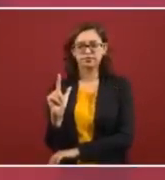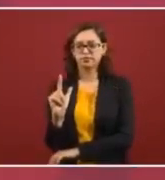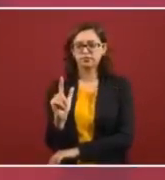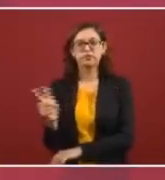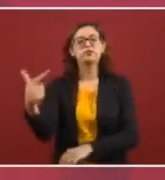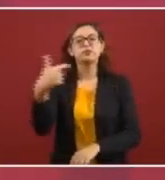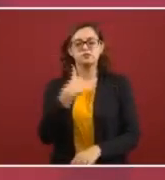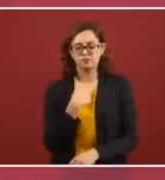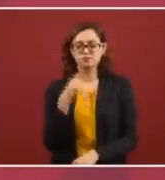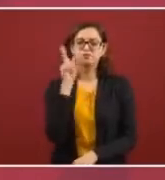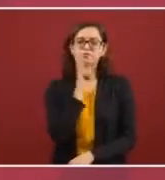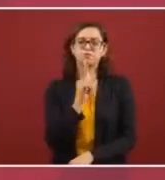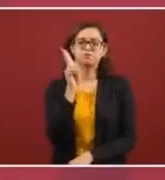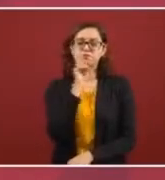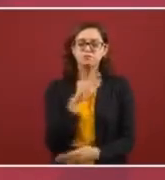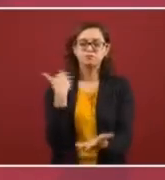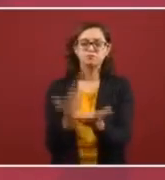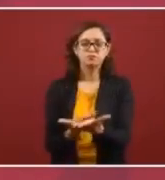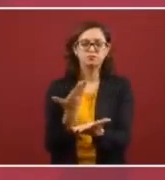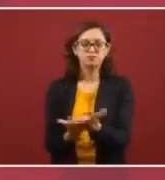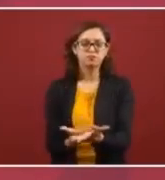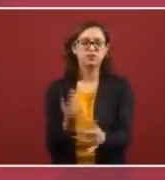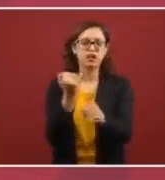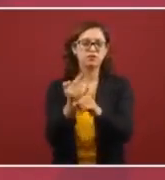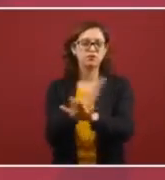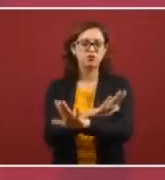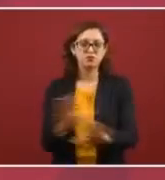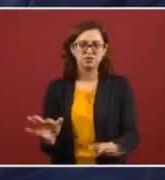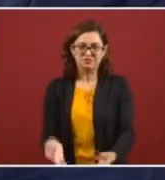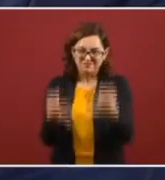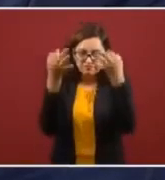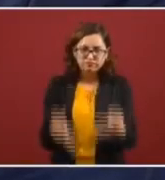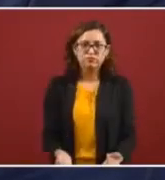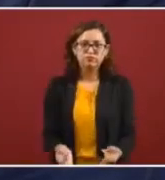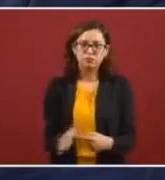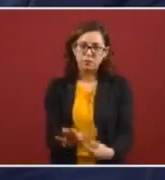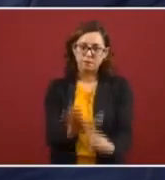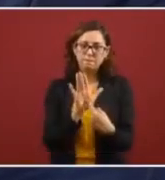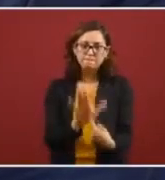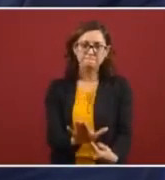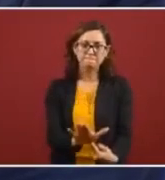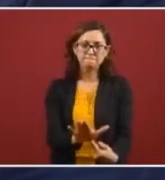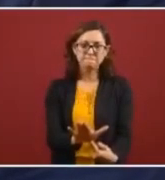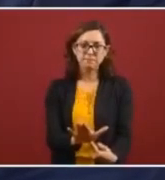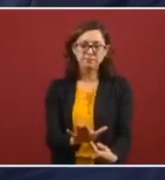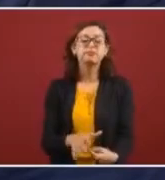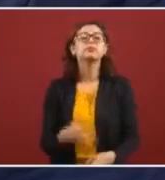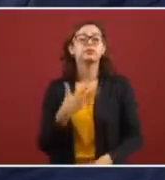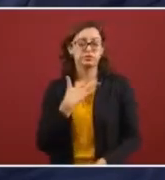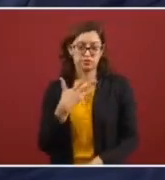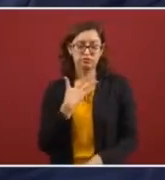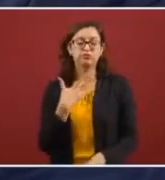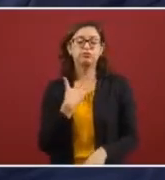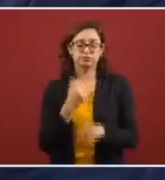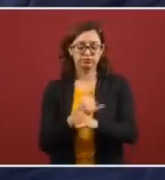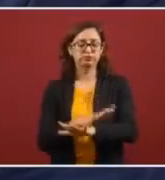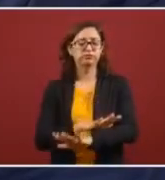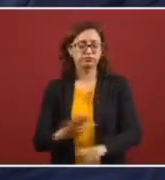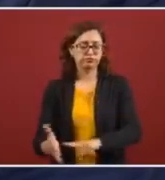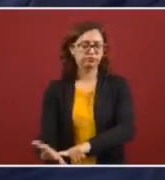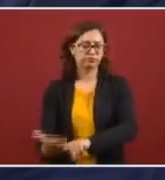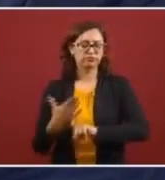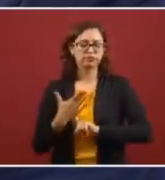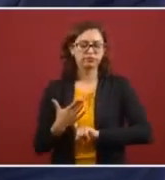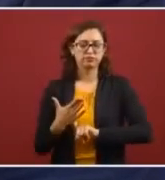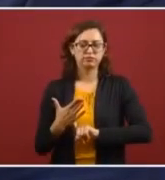DEA was involved? That someone knew him from childhood. And yes, I have the